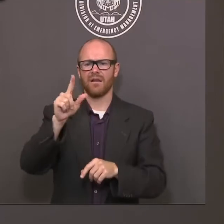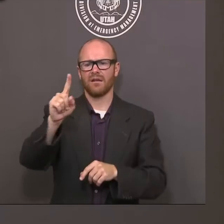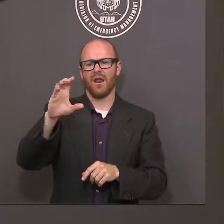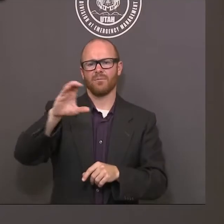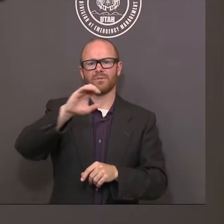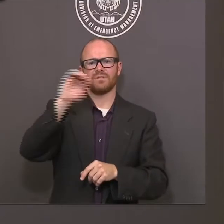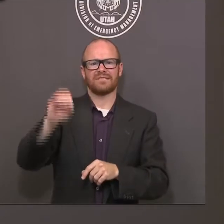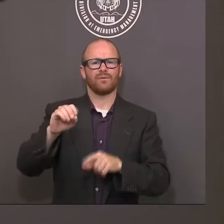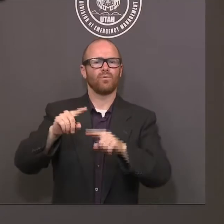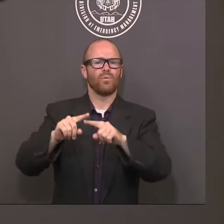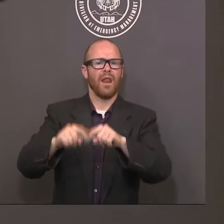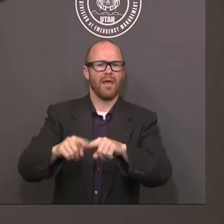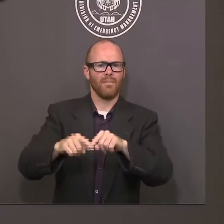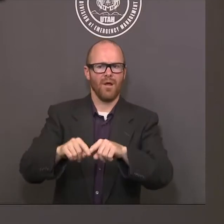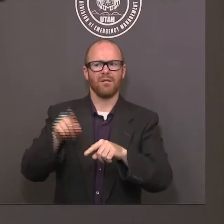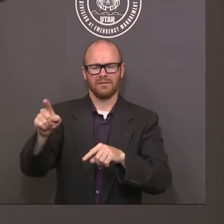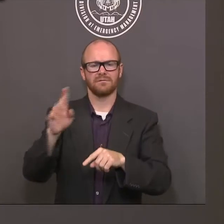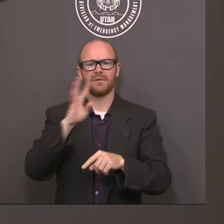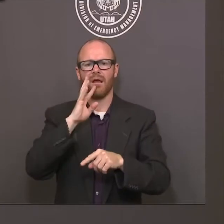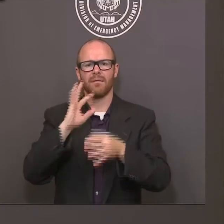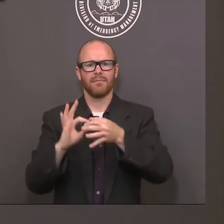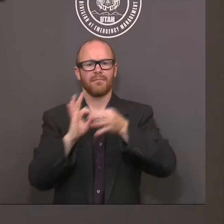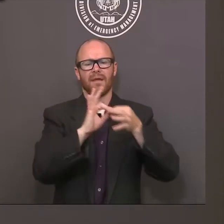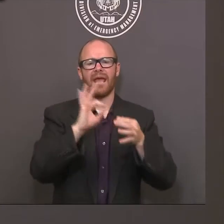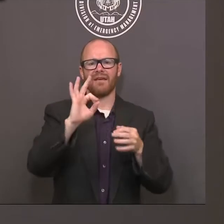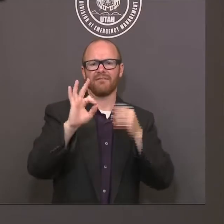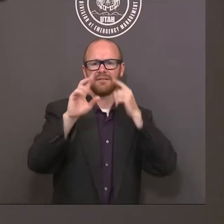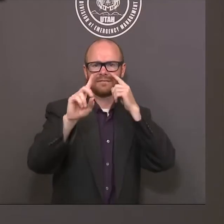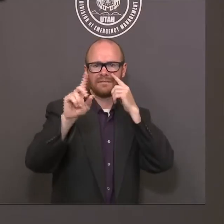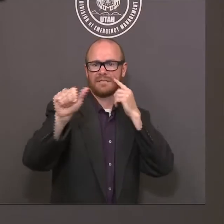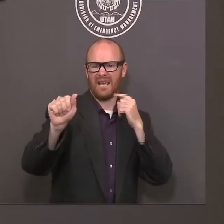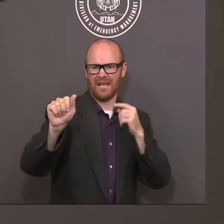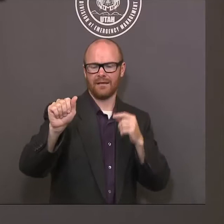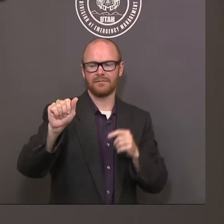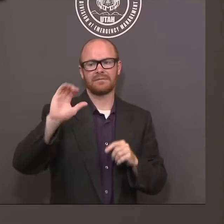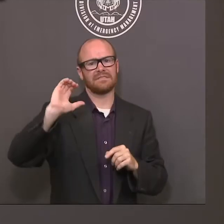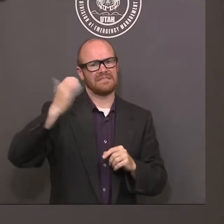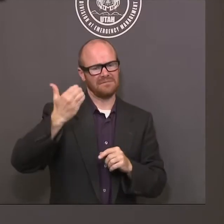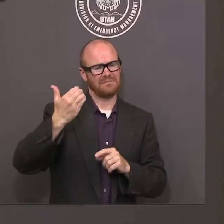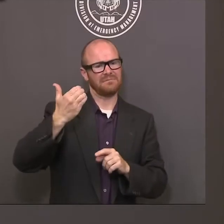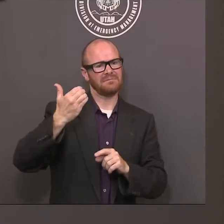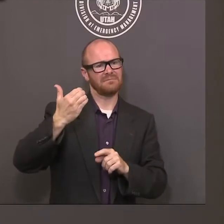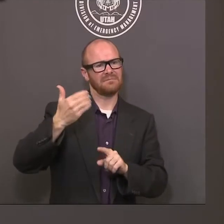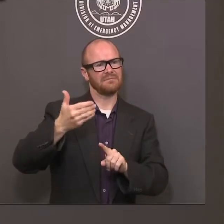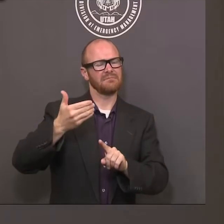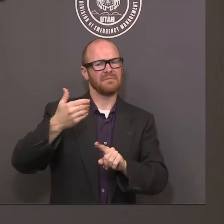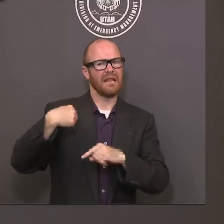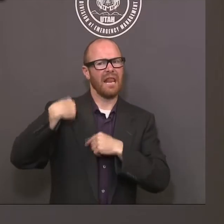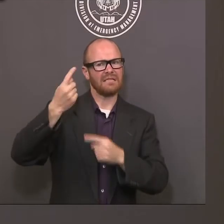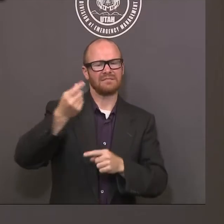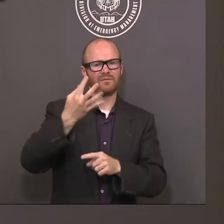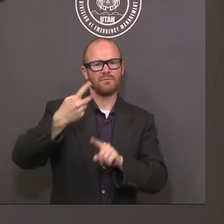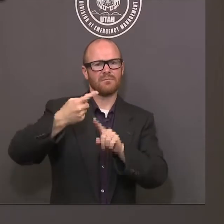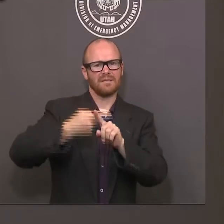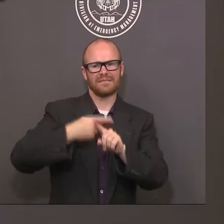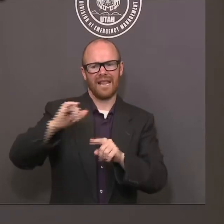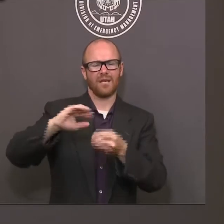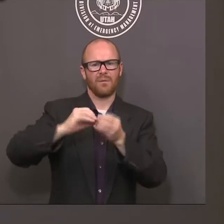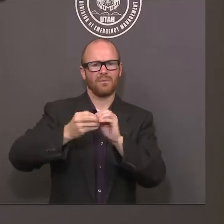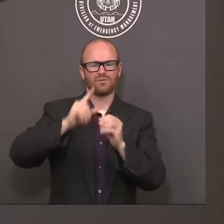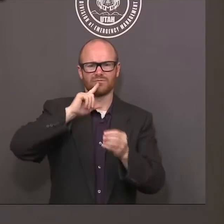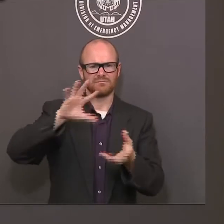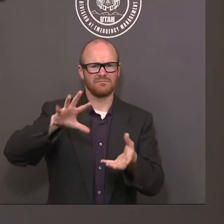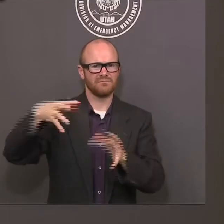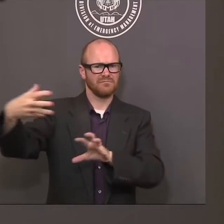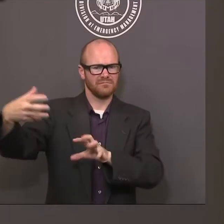referred to the FDA, stating that earlier on the last couple of months. My question